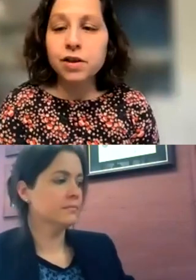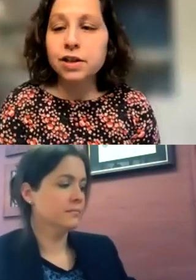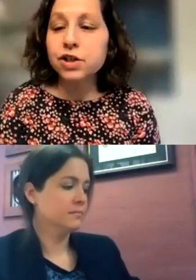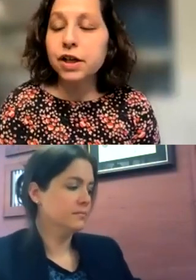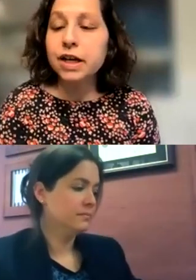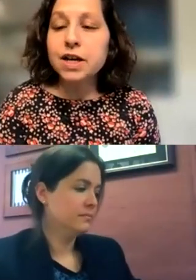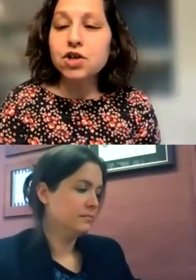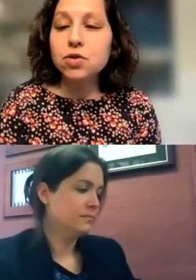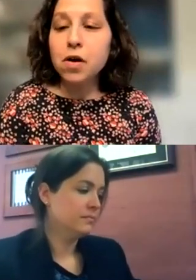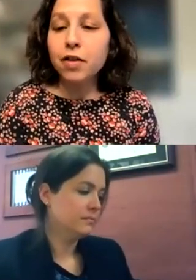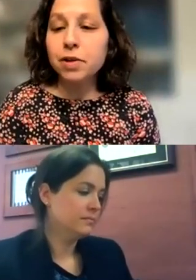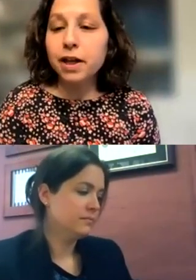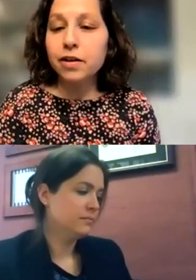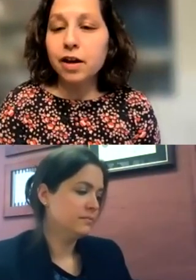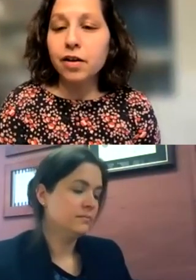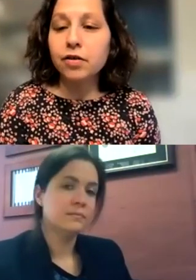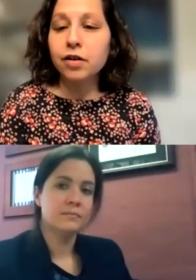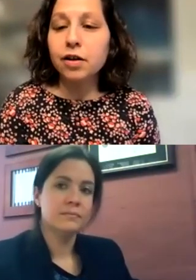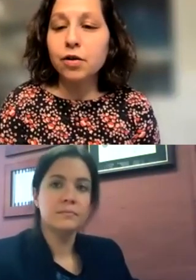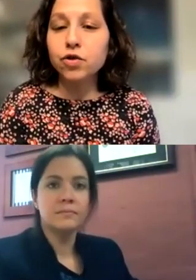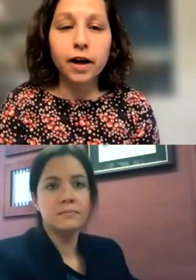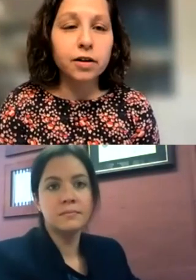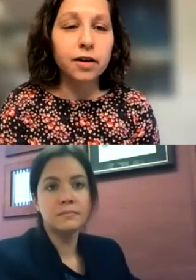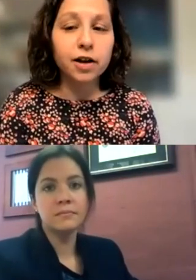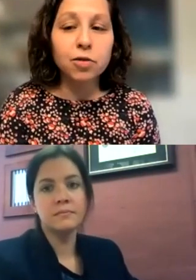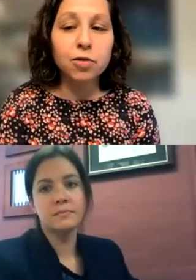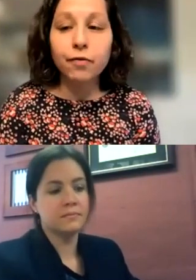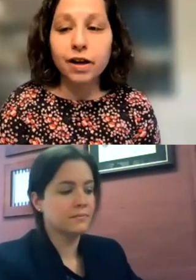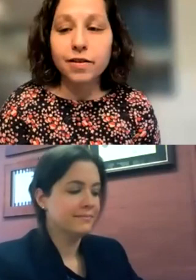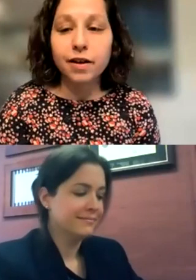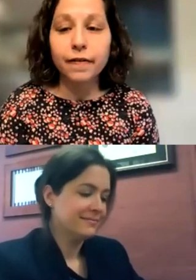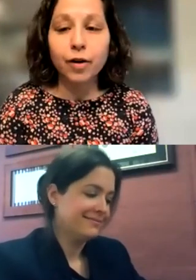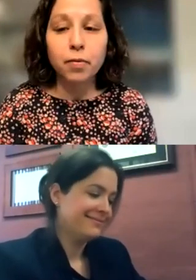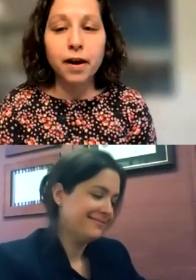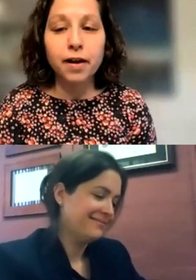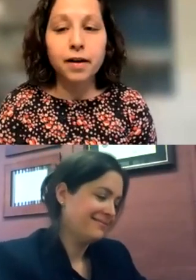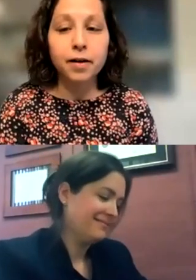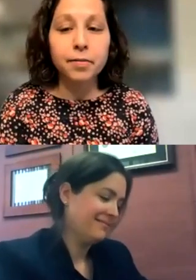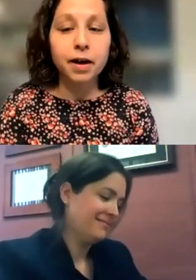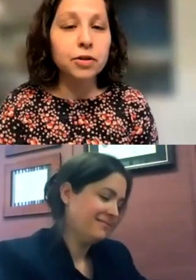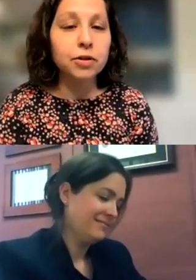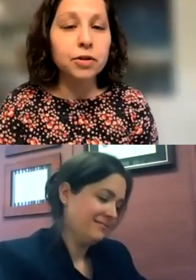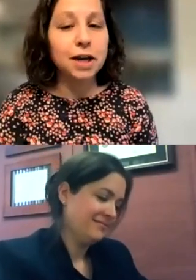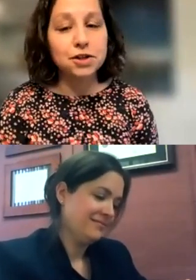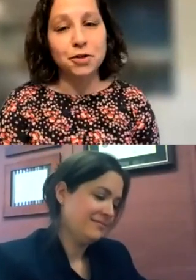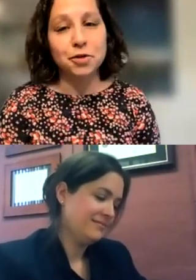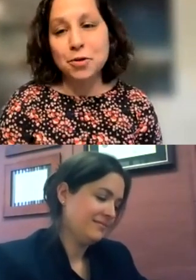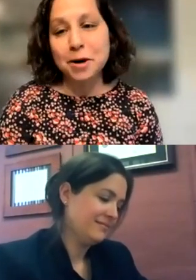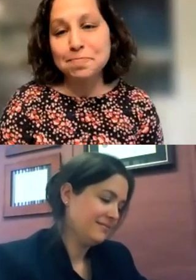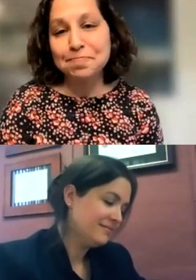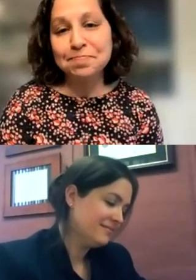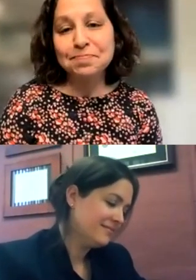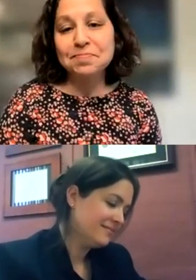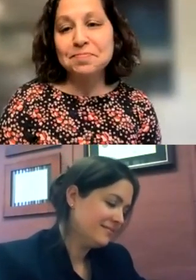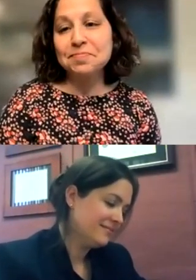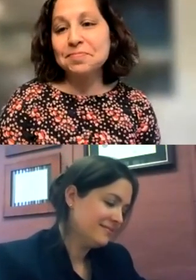great presentation. Do you all have plans to conduct a clinical trial to document efficacy and thereby enable dissemination of the program?